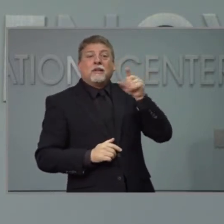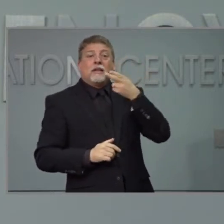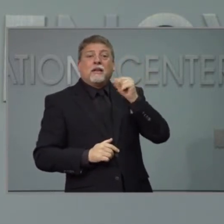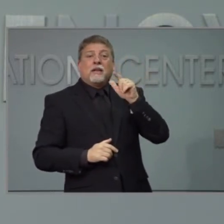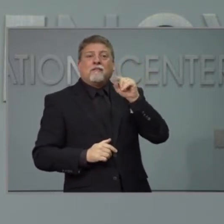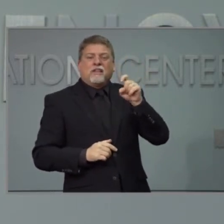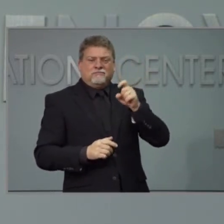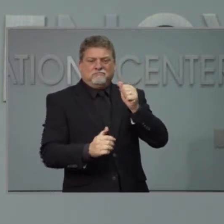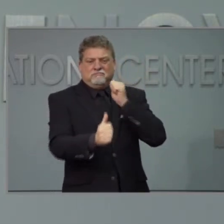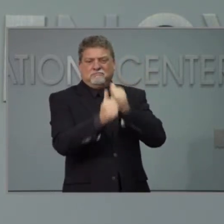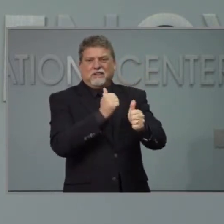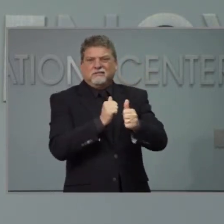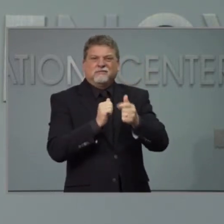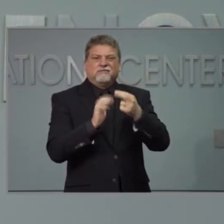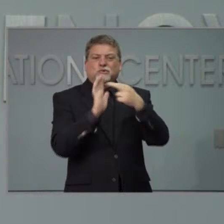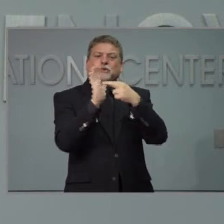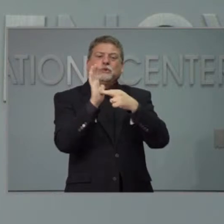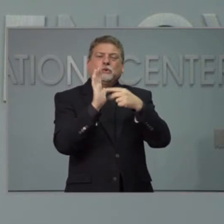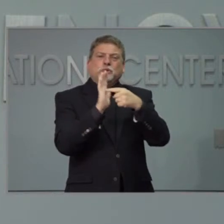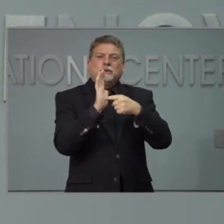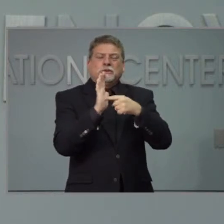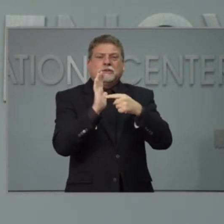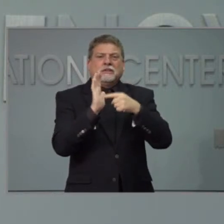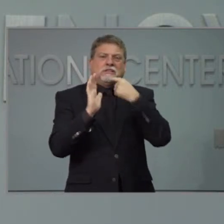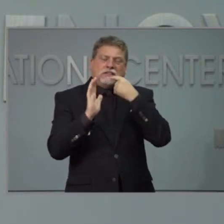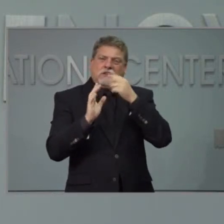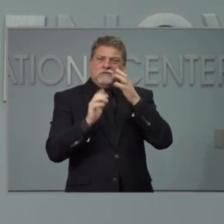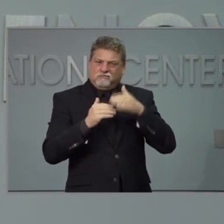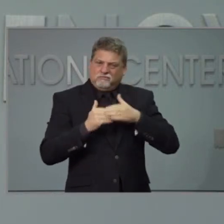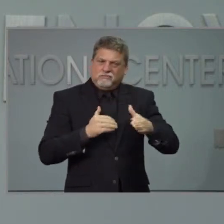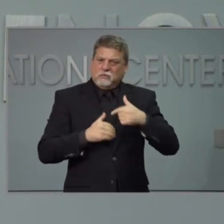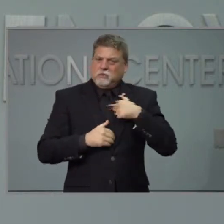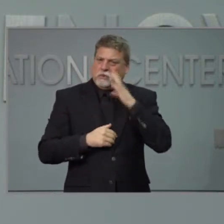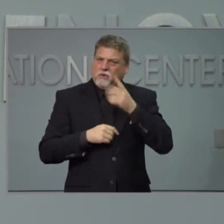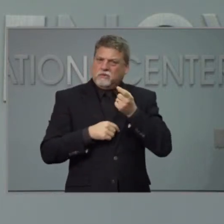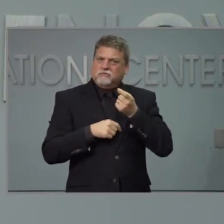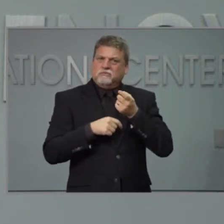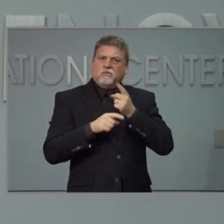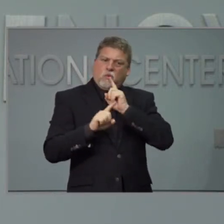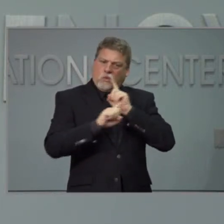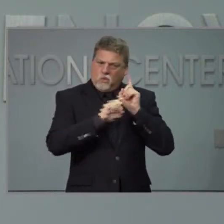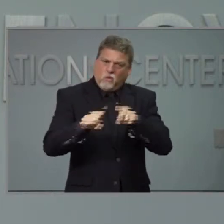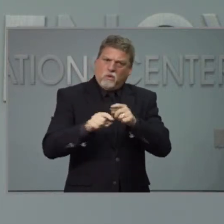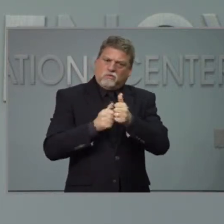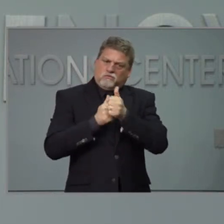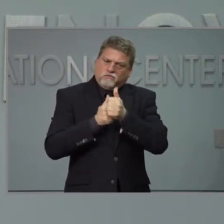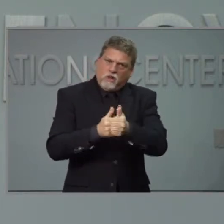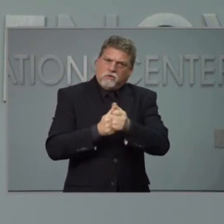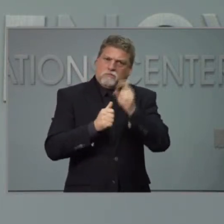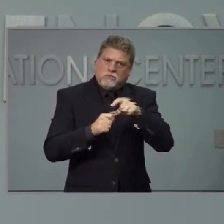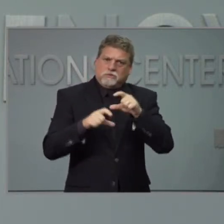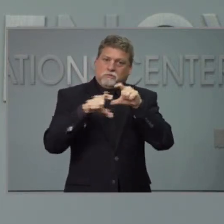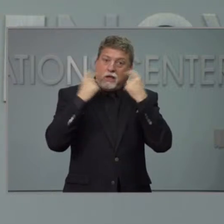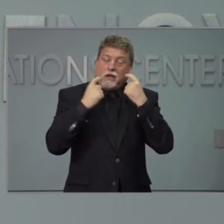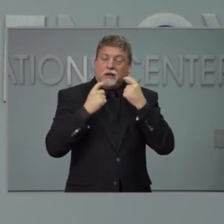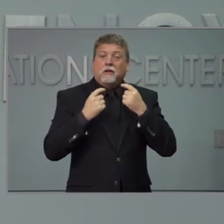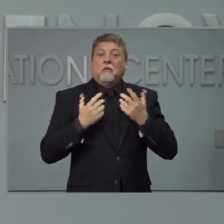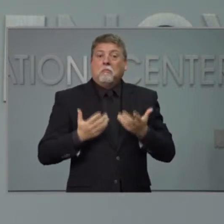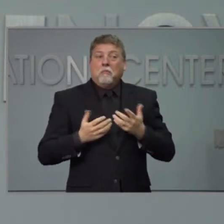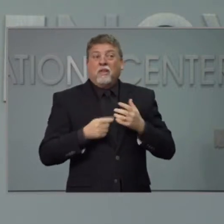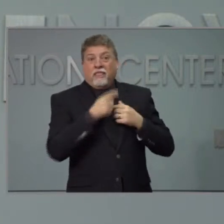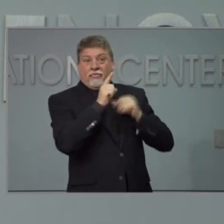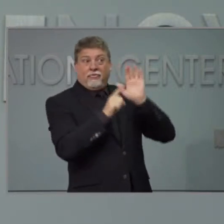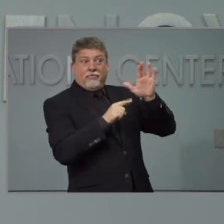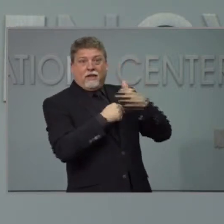a resolution talking about enforcement of the mask mandate. I think that is really positive movement forward. They are an orange